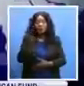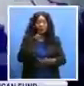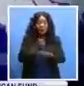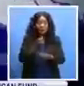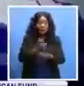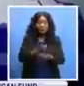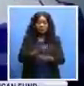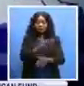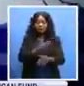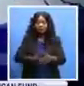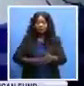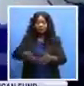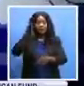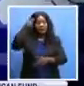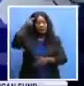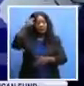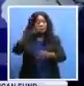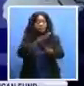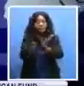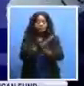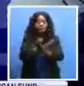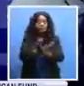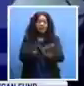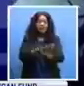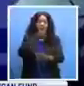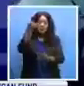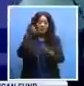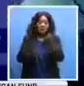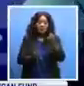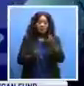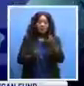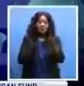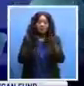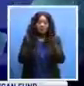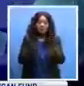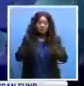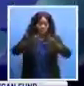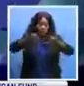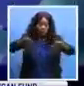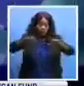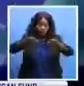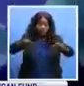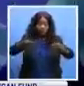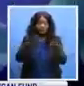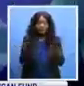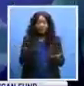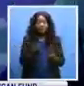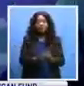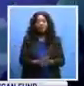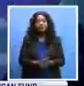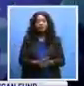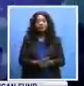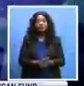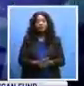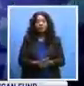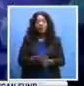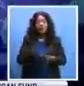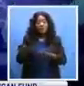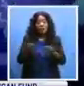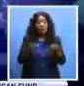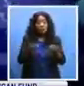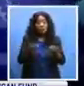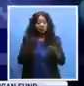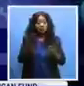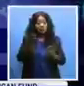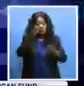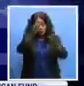working rapidly with the Zambian government to complete a range of forensic audits. Mr. Cochrane-Day said the move follows the